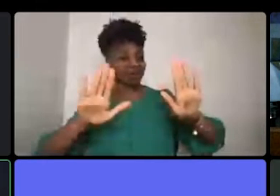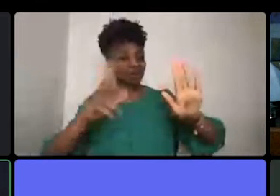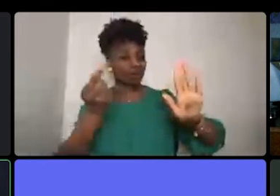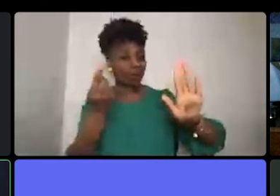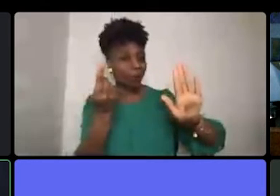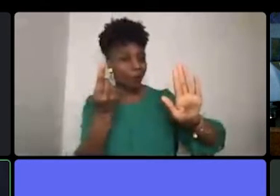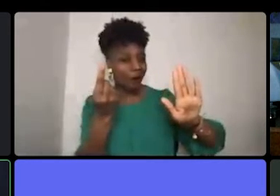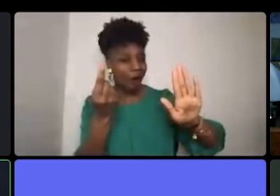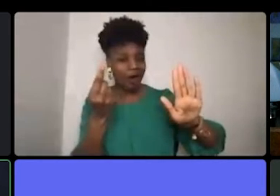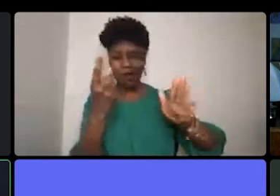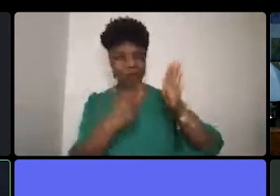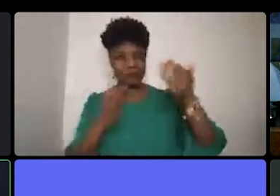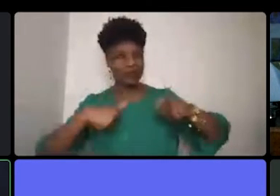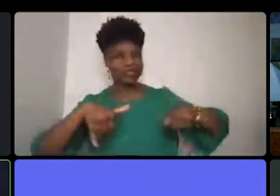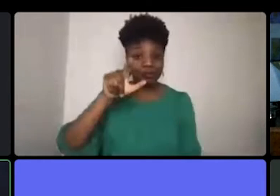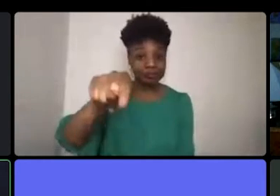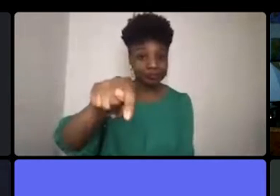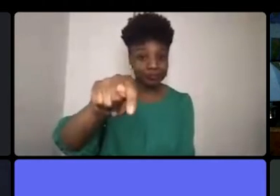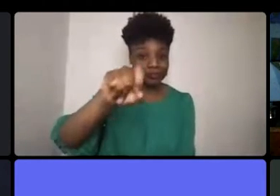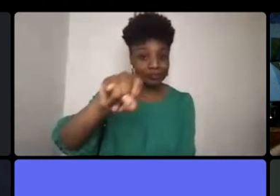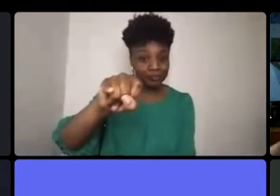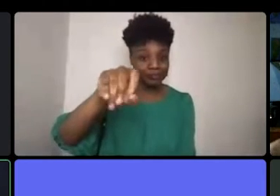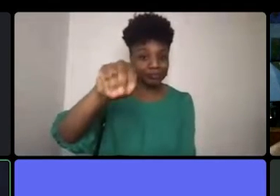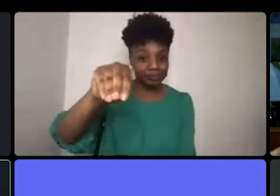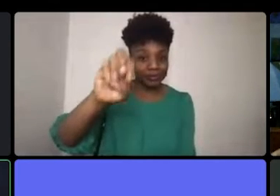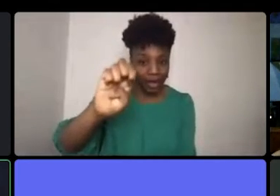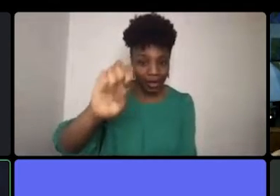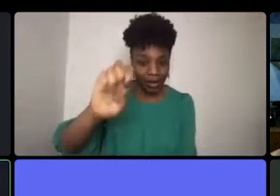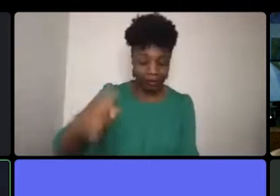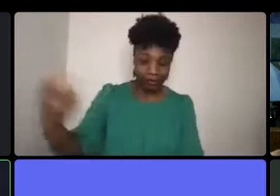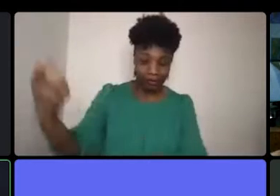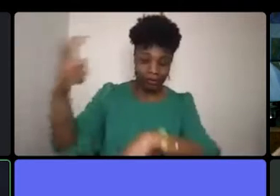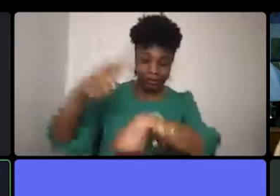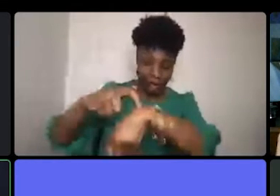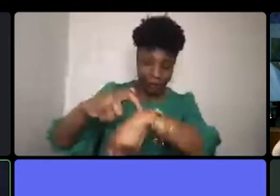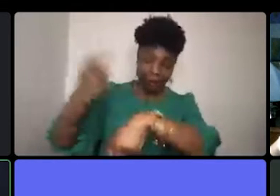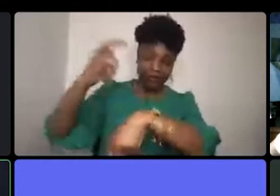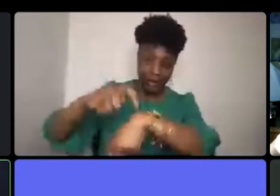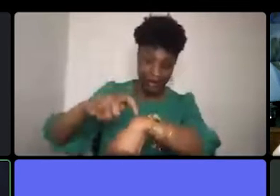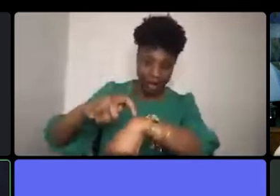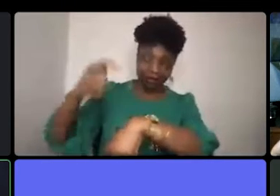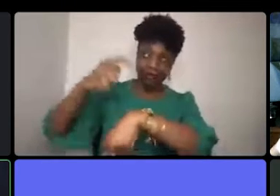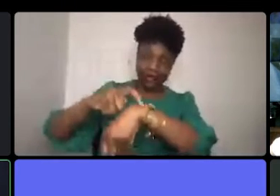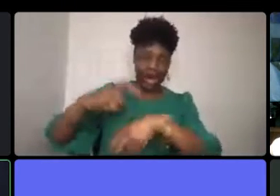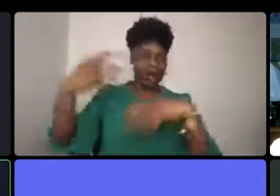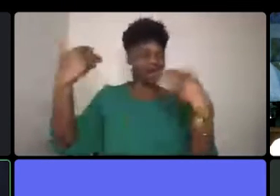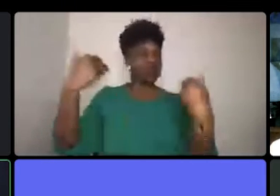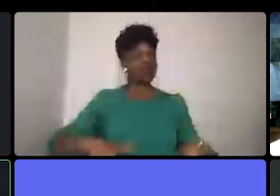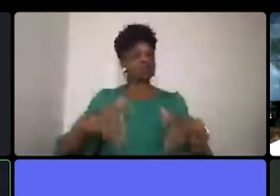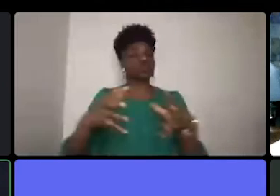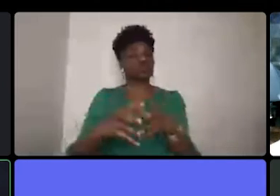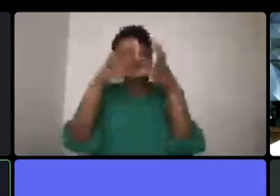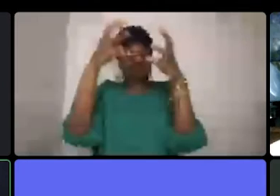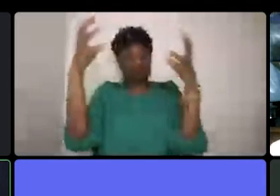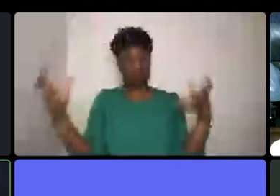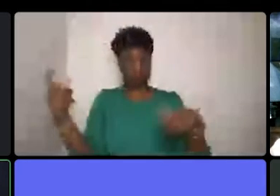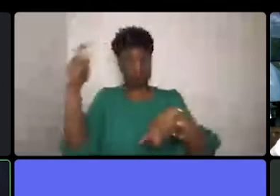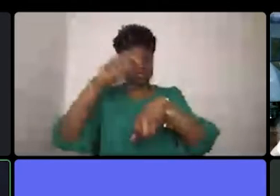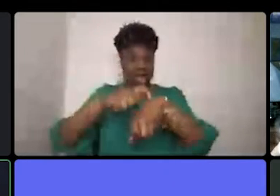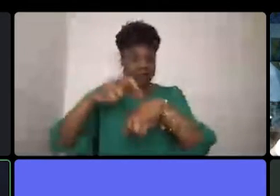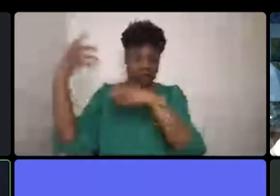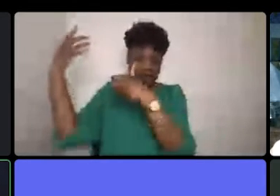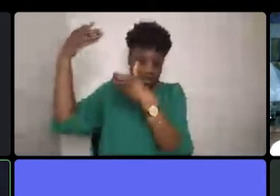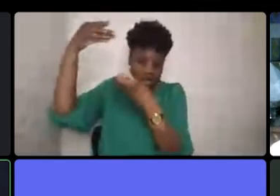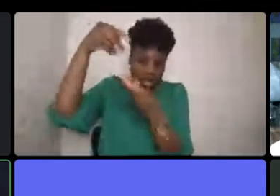time, time. um, so much time that I'll never get back, but all to get me to where I am today, right? So very